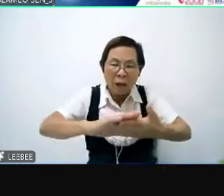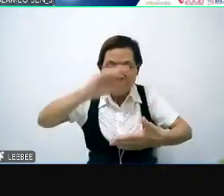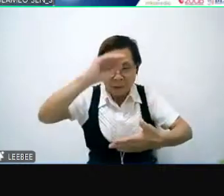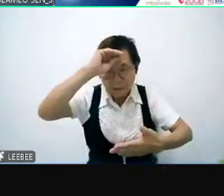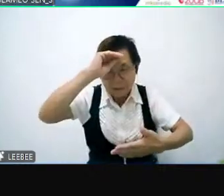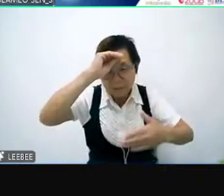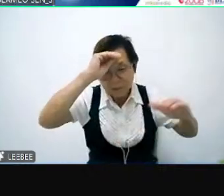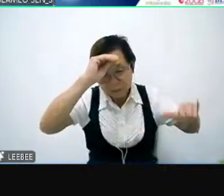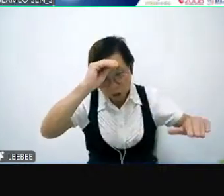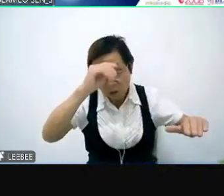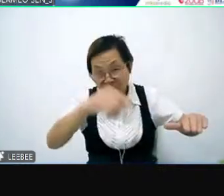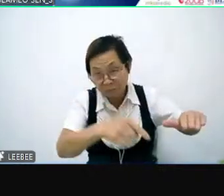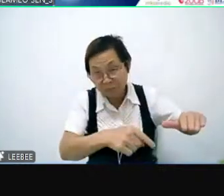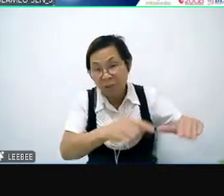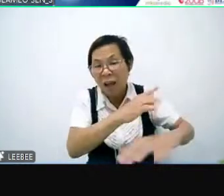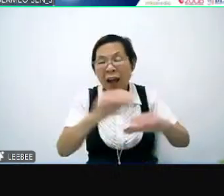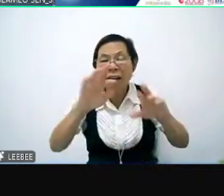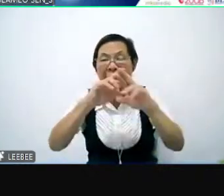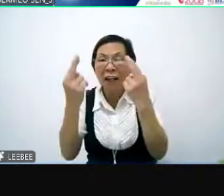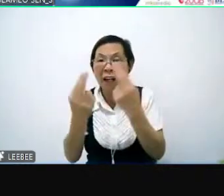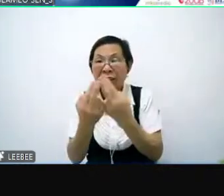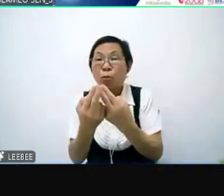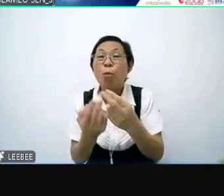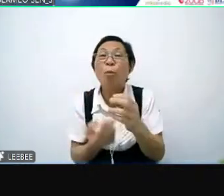outcomes and classroom participation.